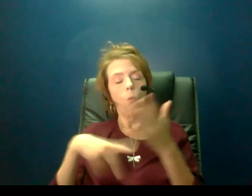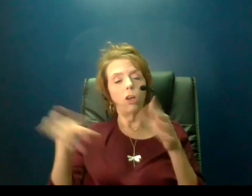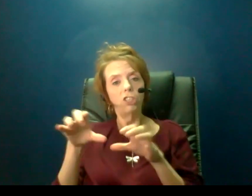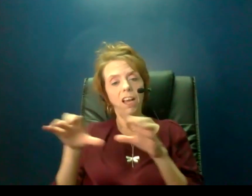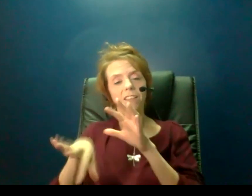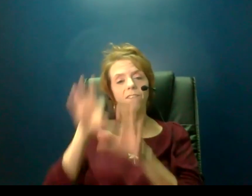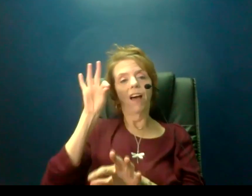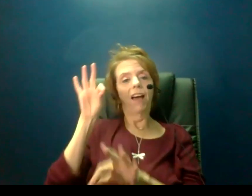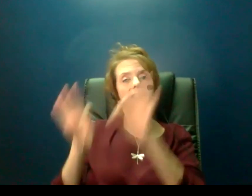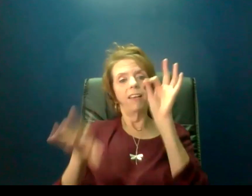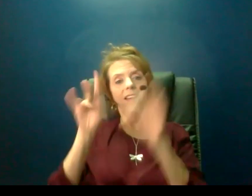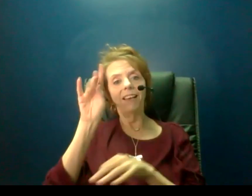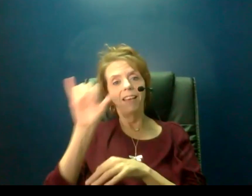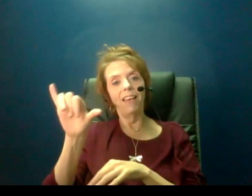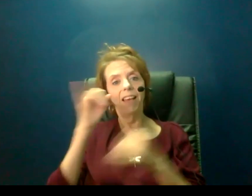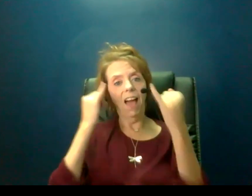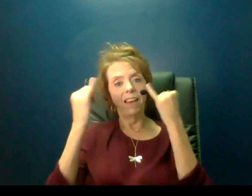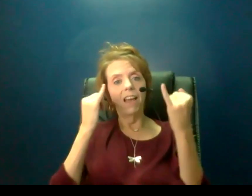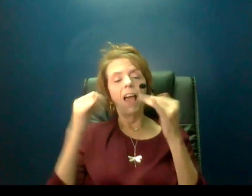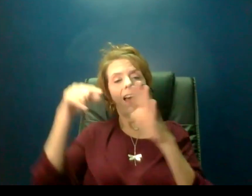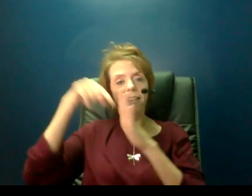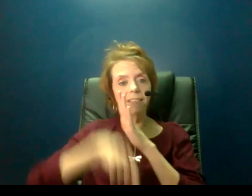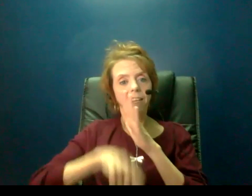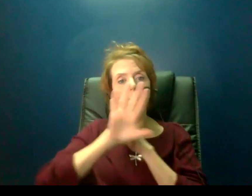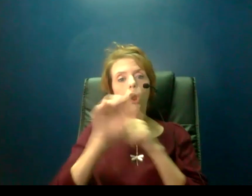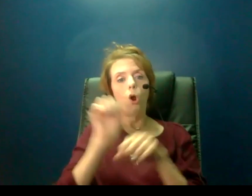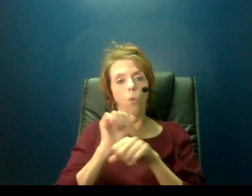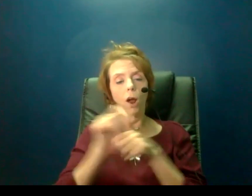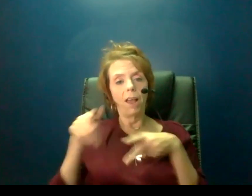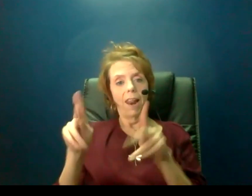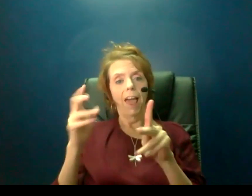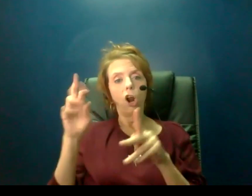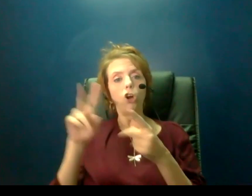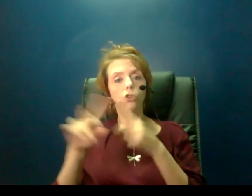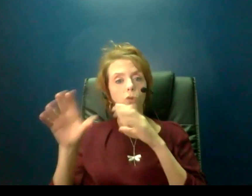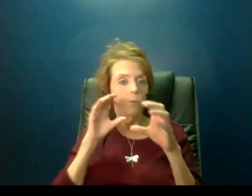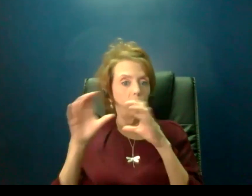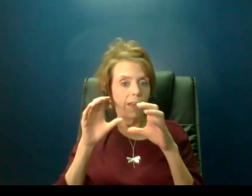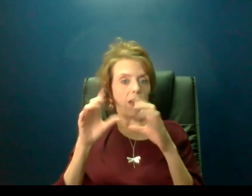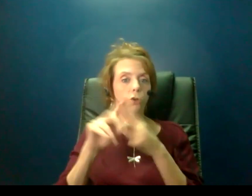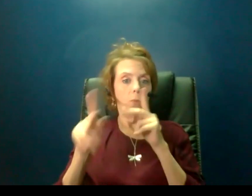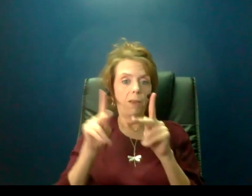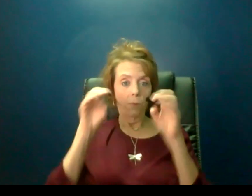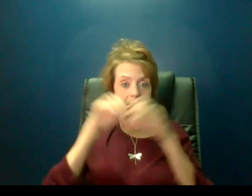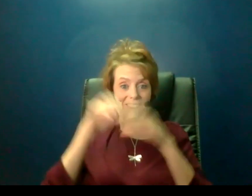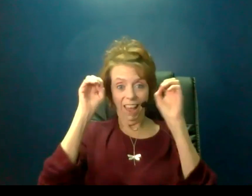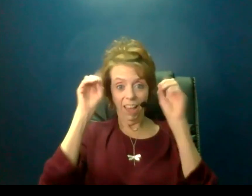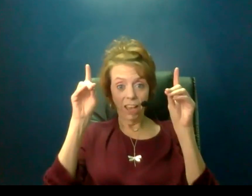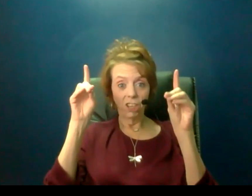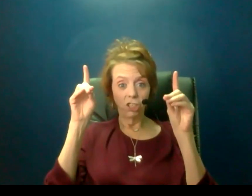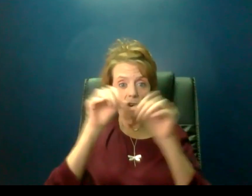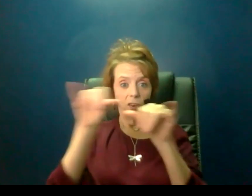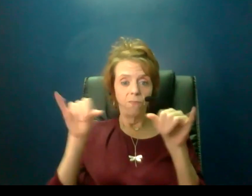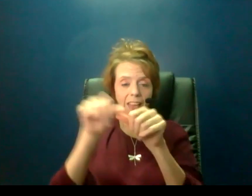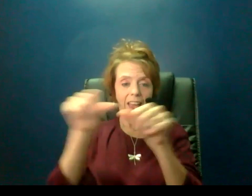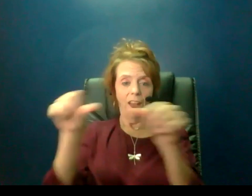out these key ideas has deepened her work, and it's allowed her to communicate to people in educational settings the value